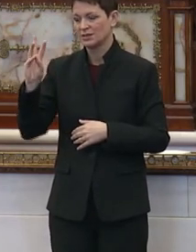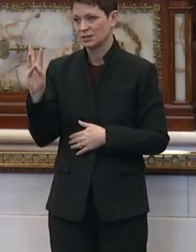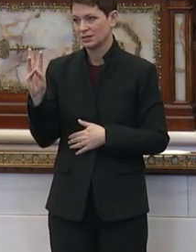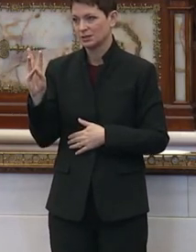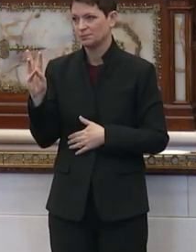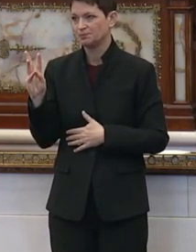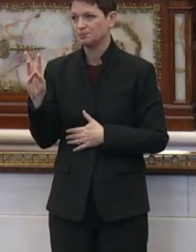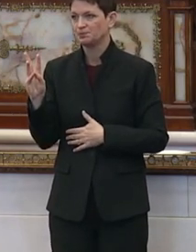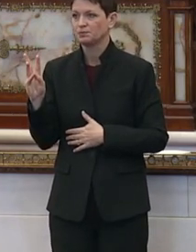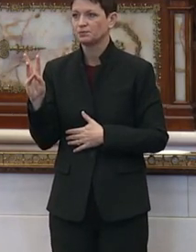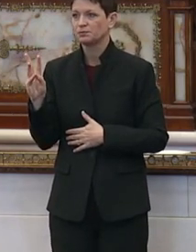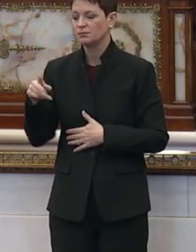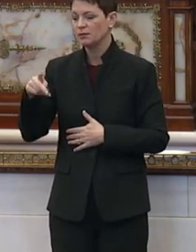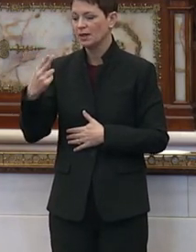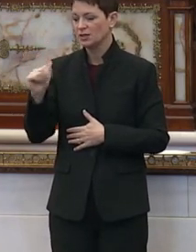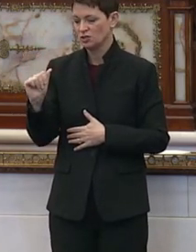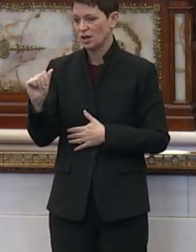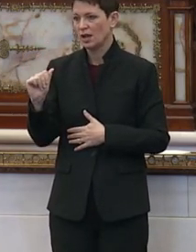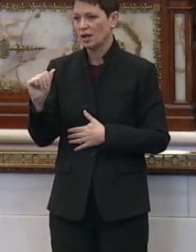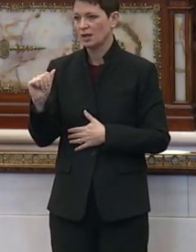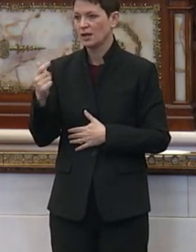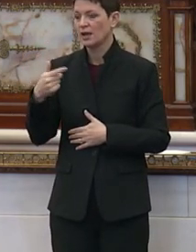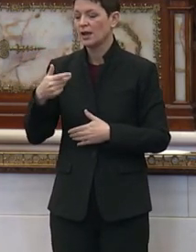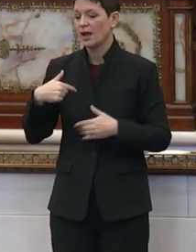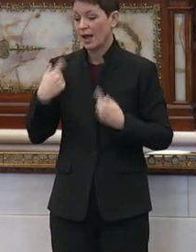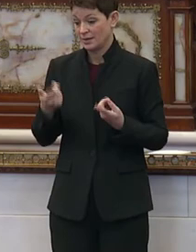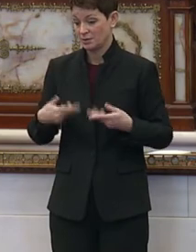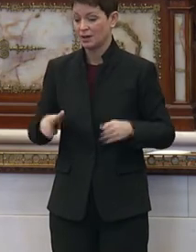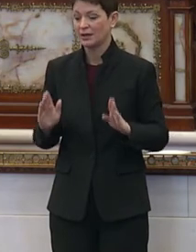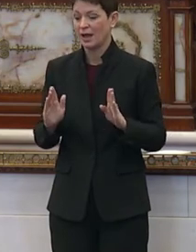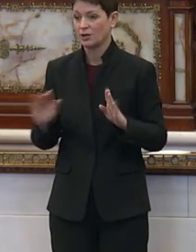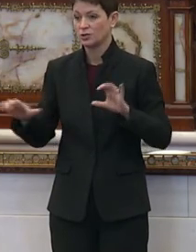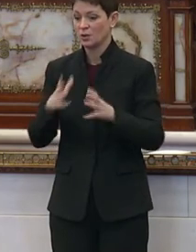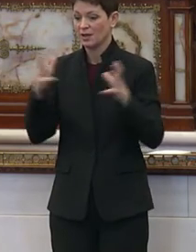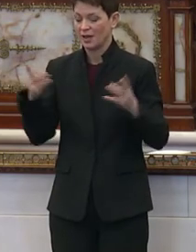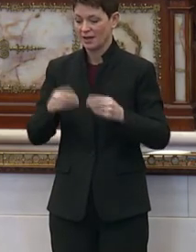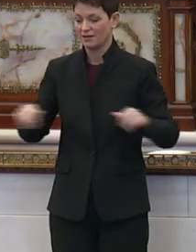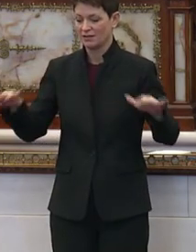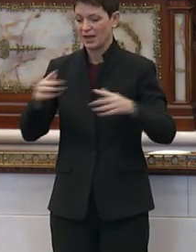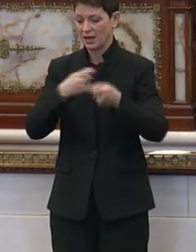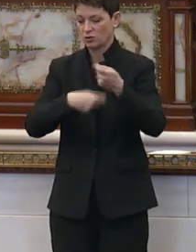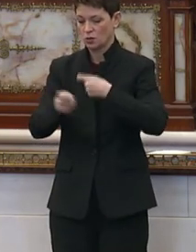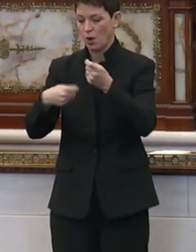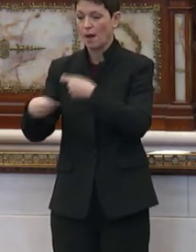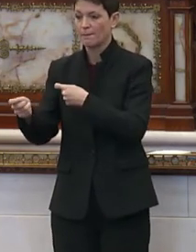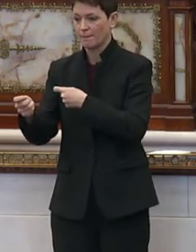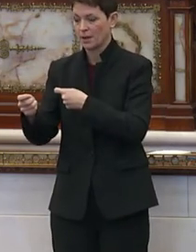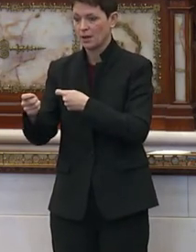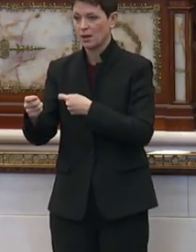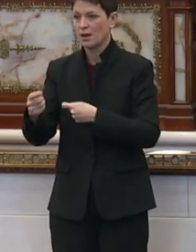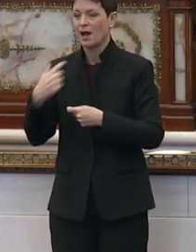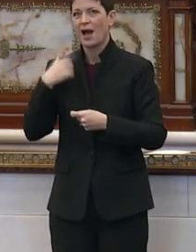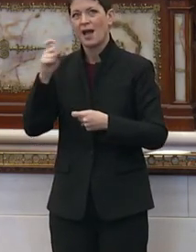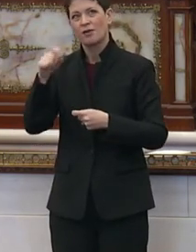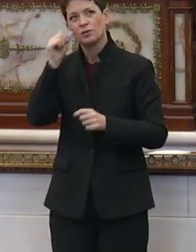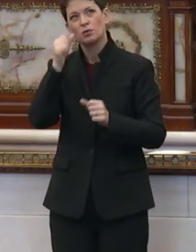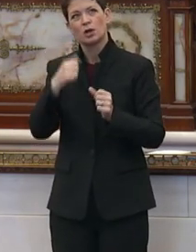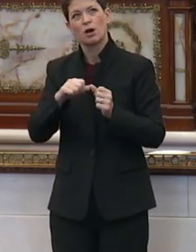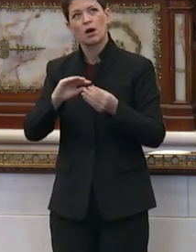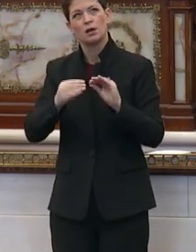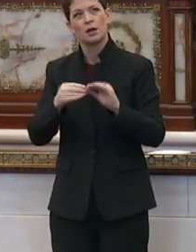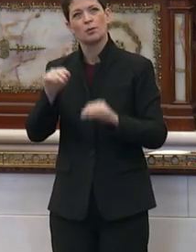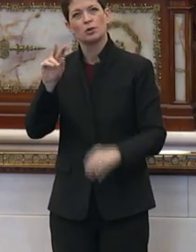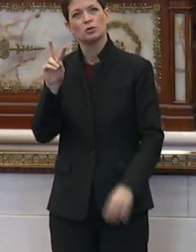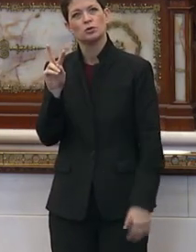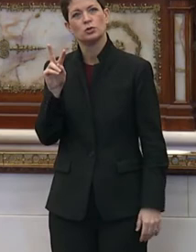200-076, PHA has been allowed to do a lot of land swaps. I have to recall Bill